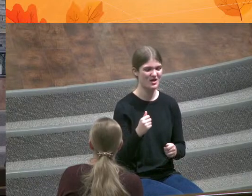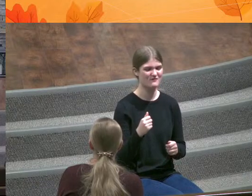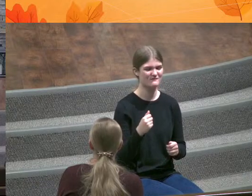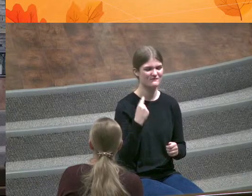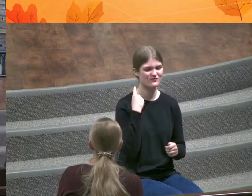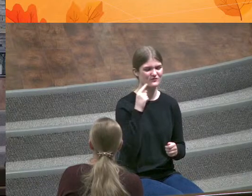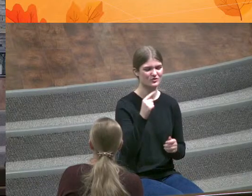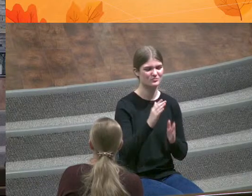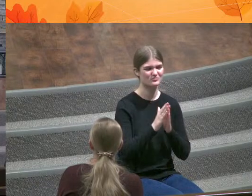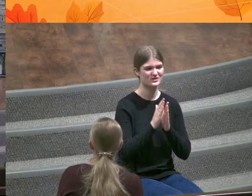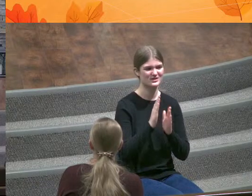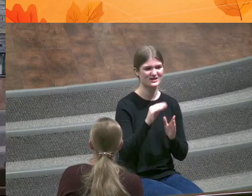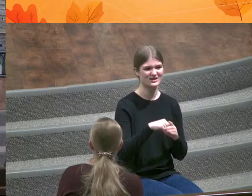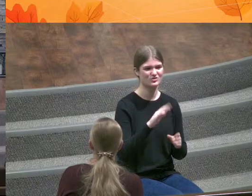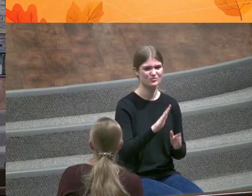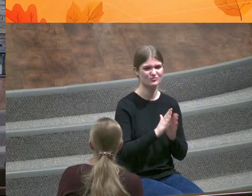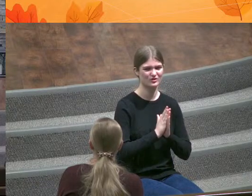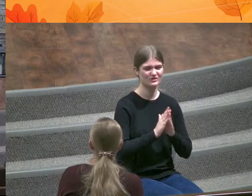Are you strong?